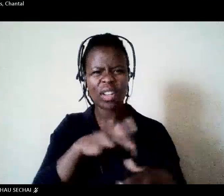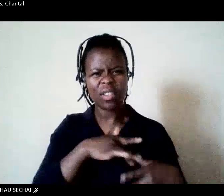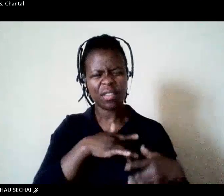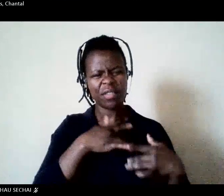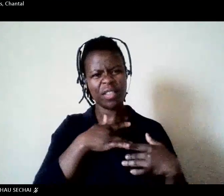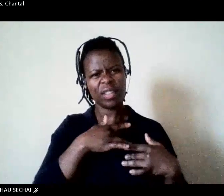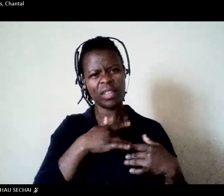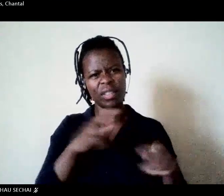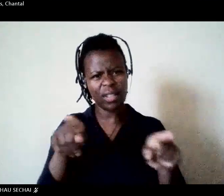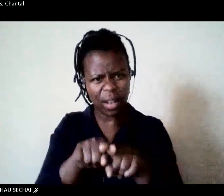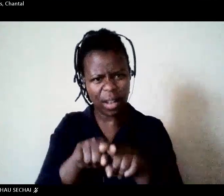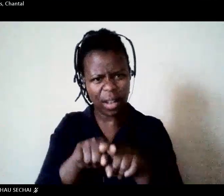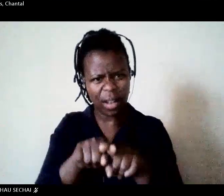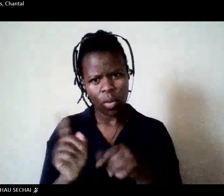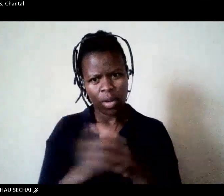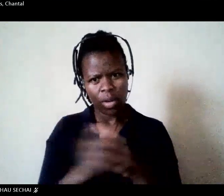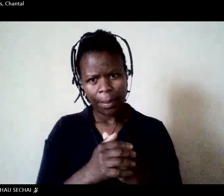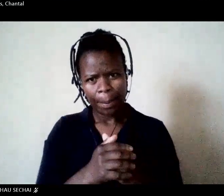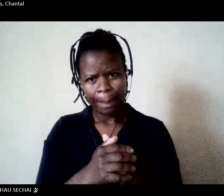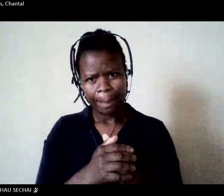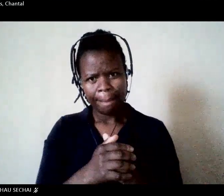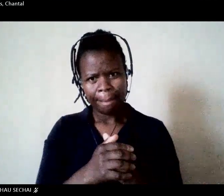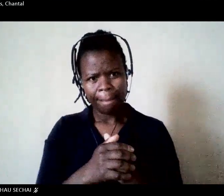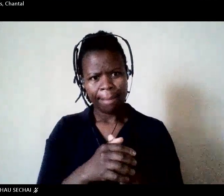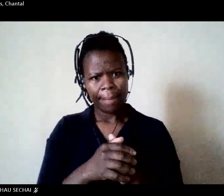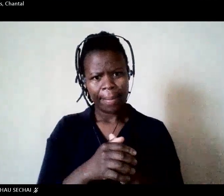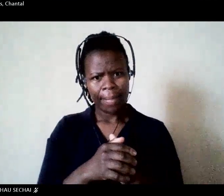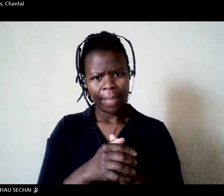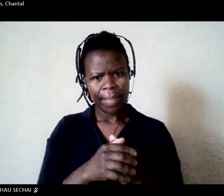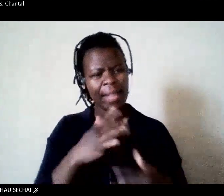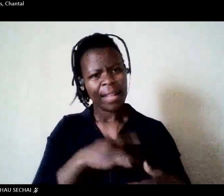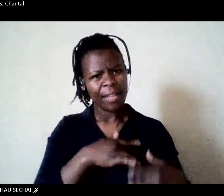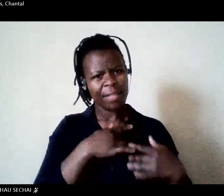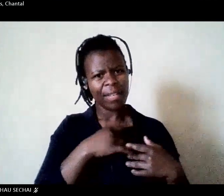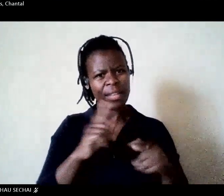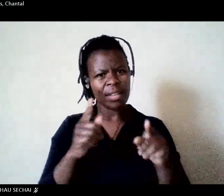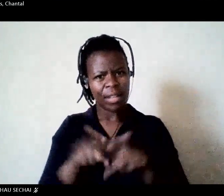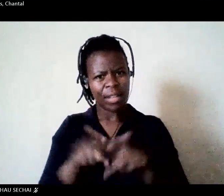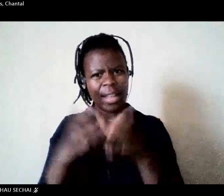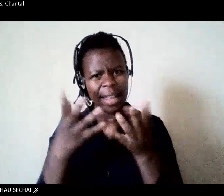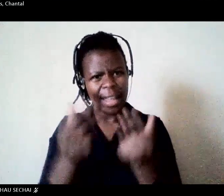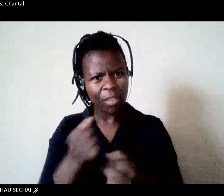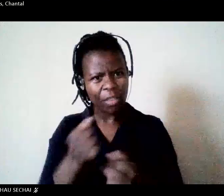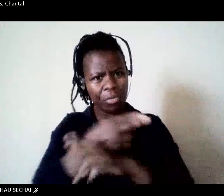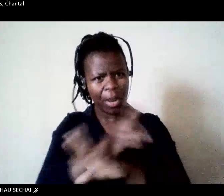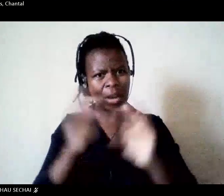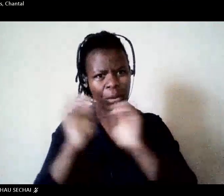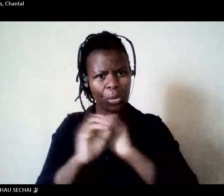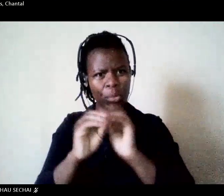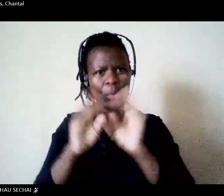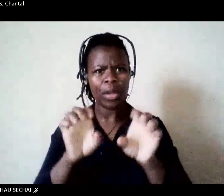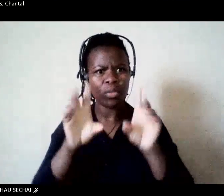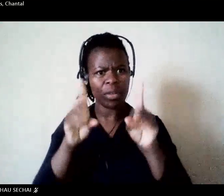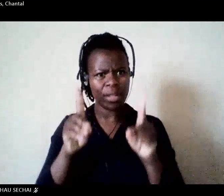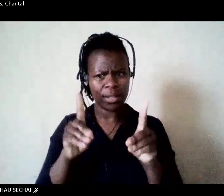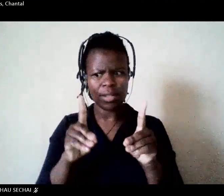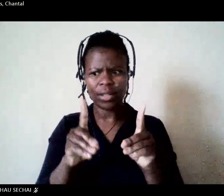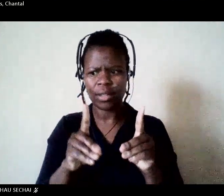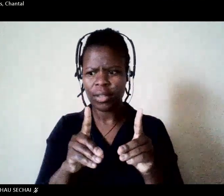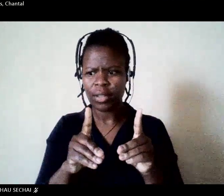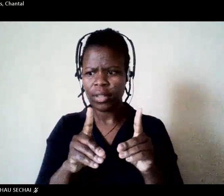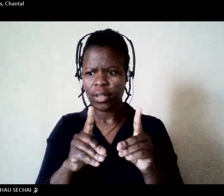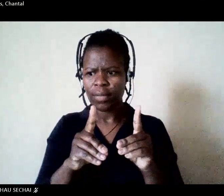have, he feels like he doesn't have the right to education, but he's fighting for the right to education. That's the